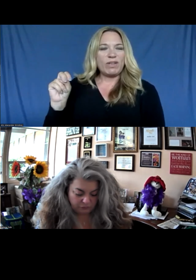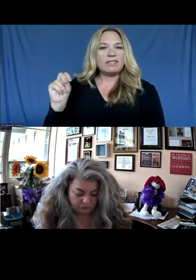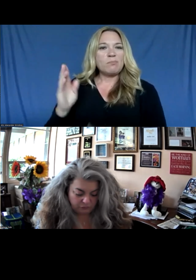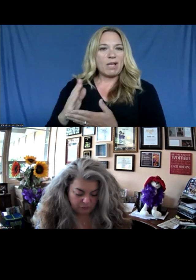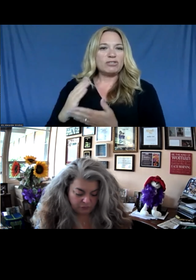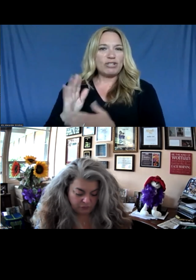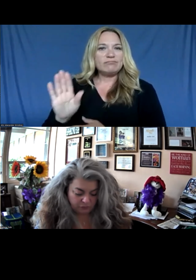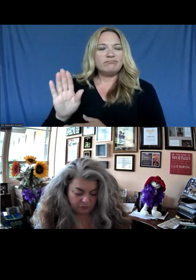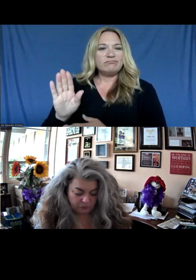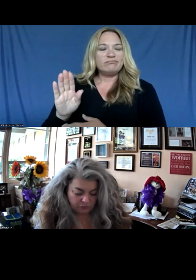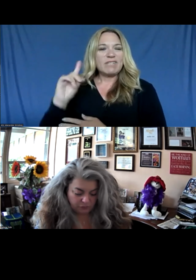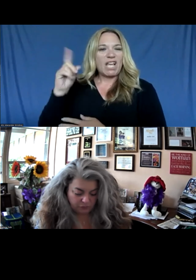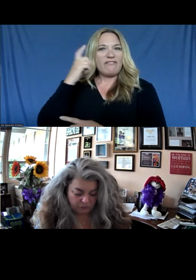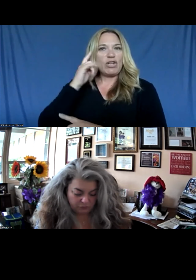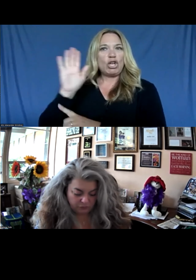May revision,